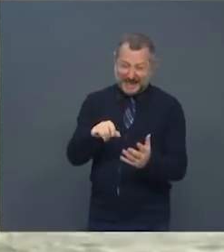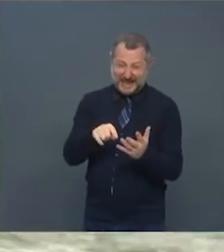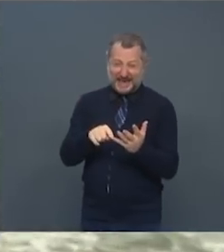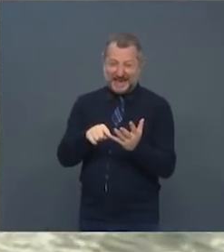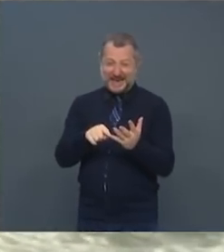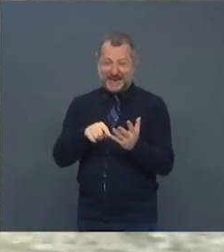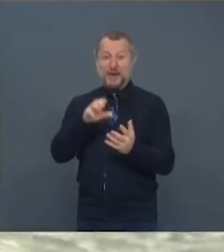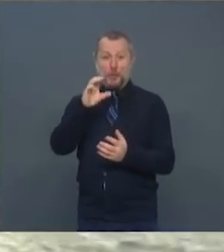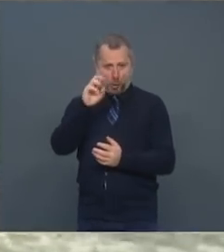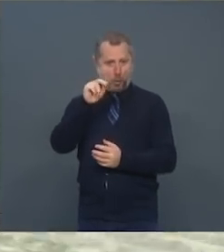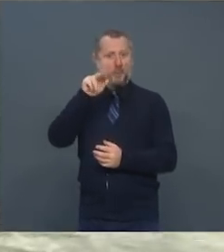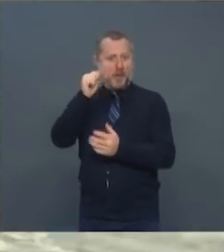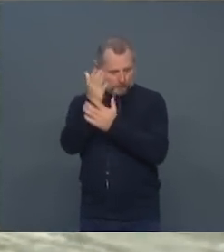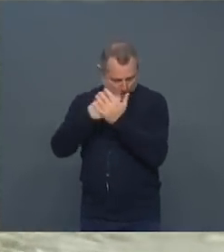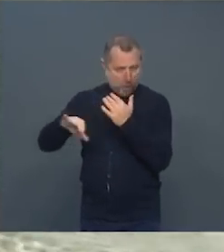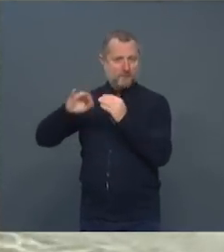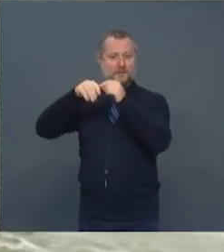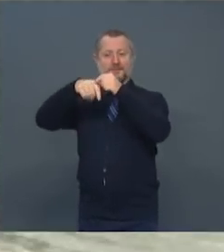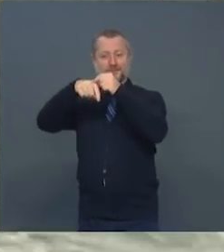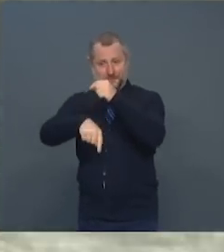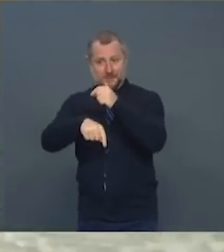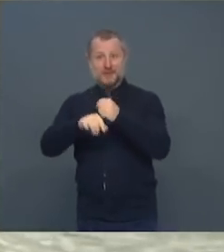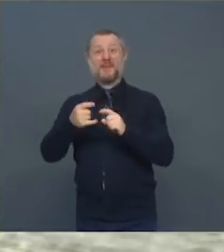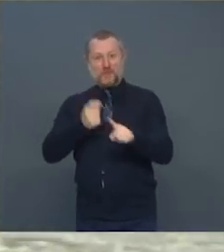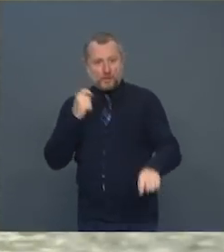China. What did we do?